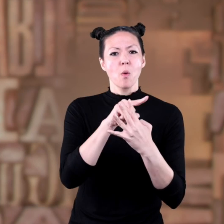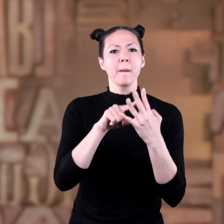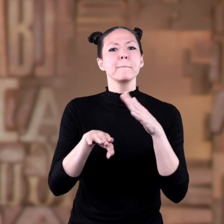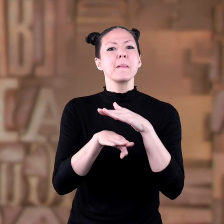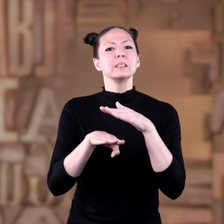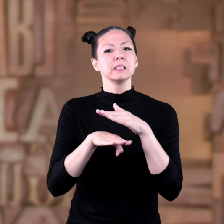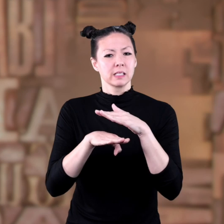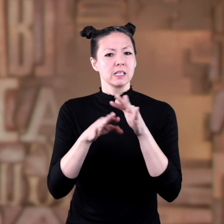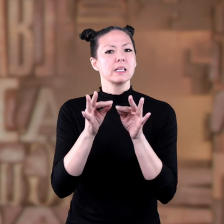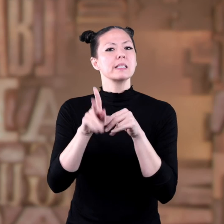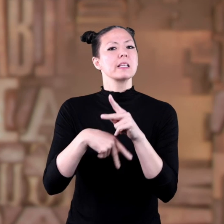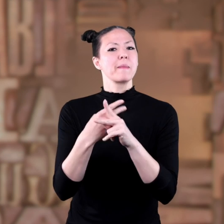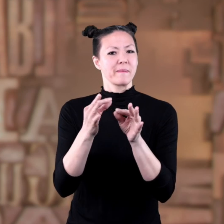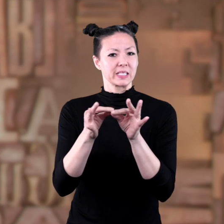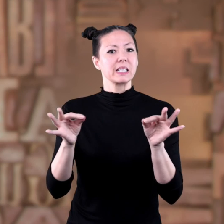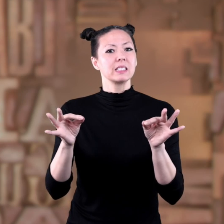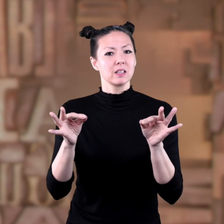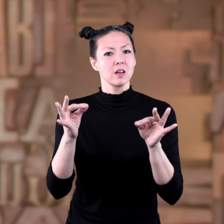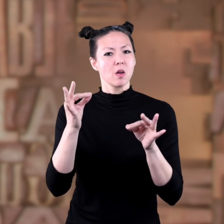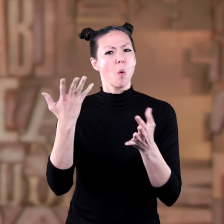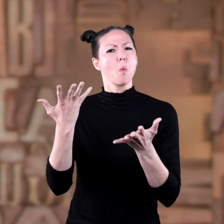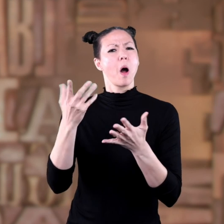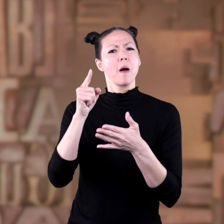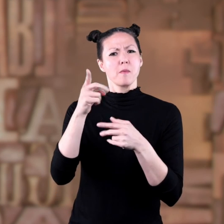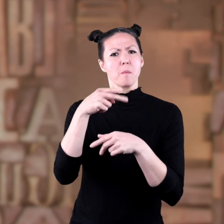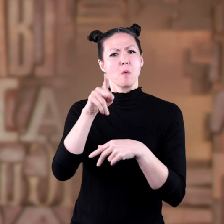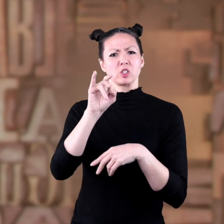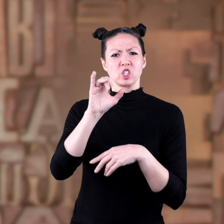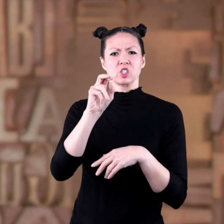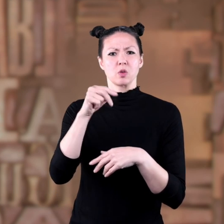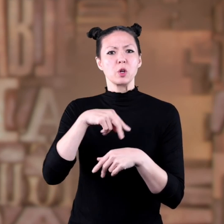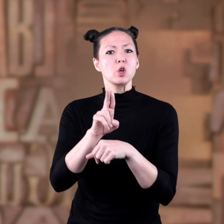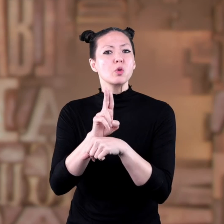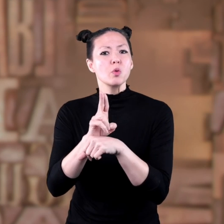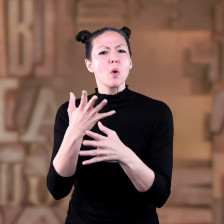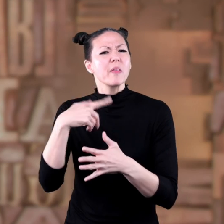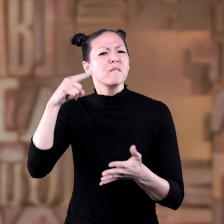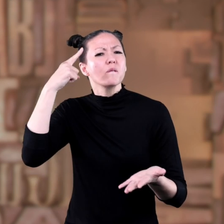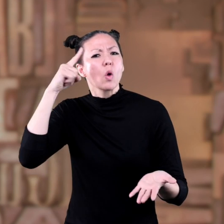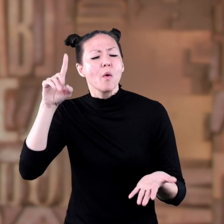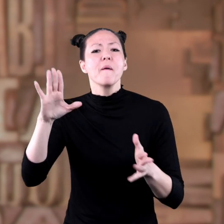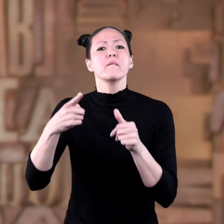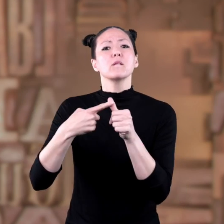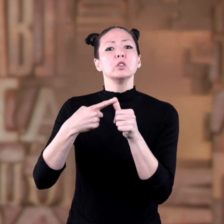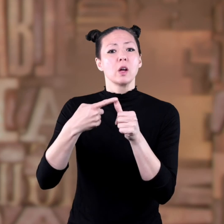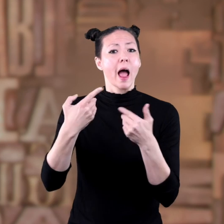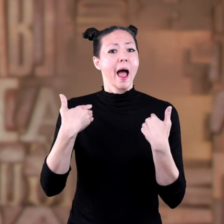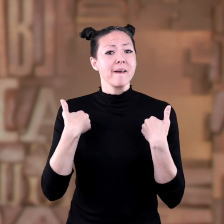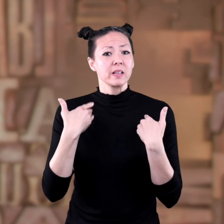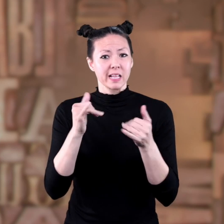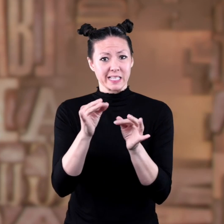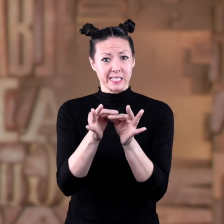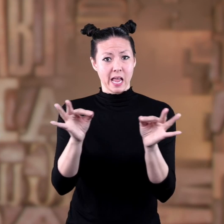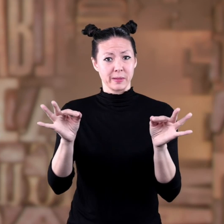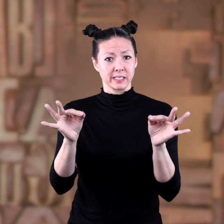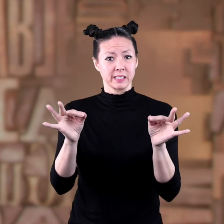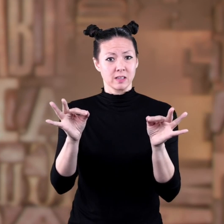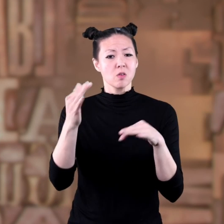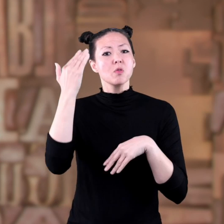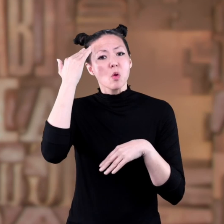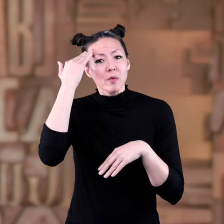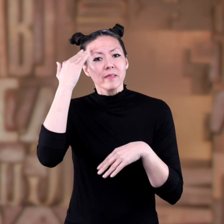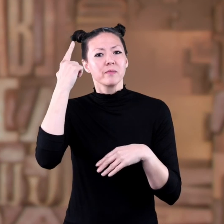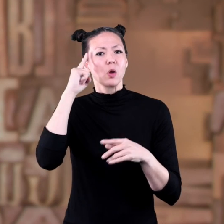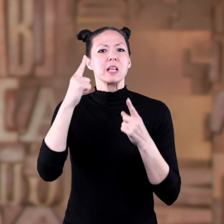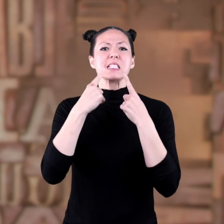about the 4 basic types of sentences, what punctuation they use, and what they're for. First, you have your statement